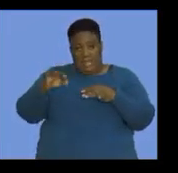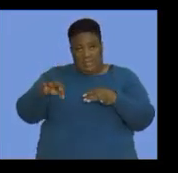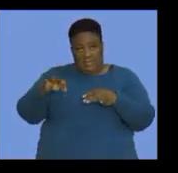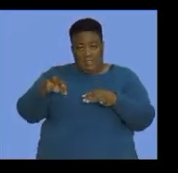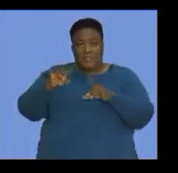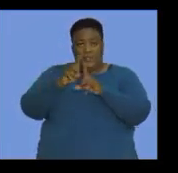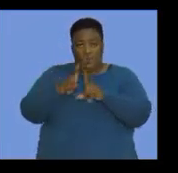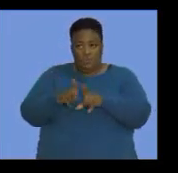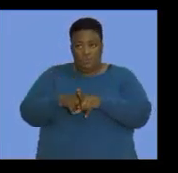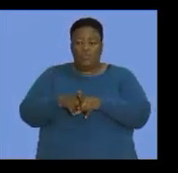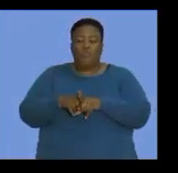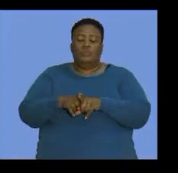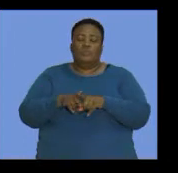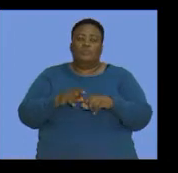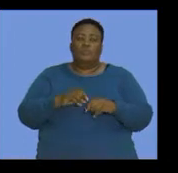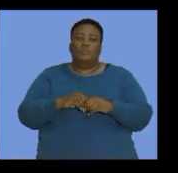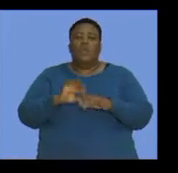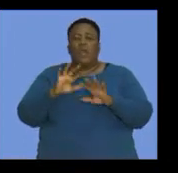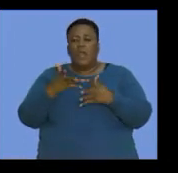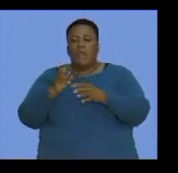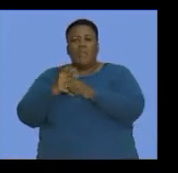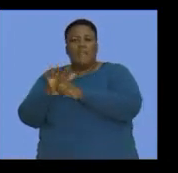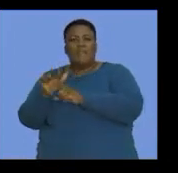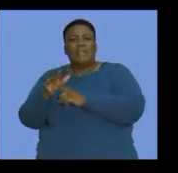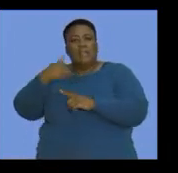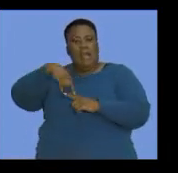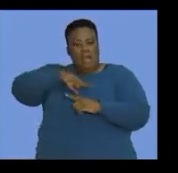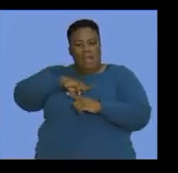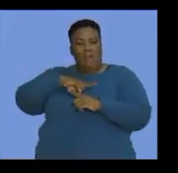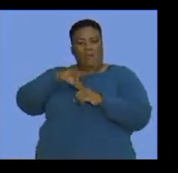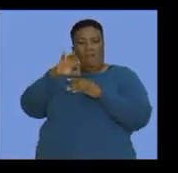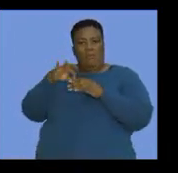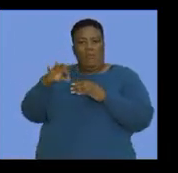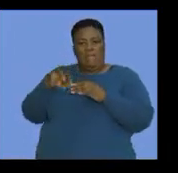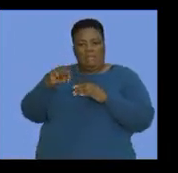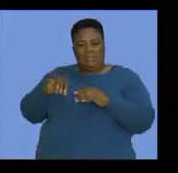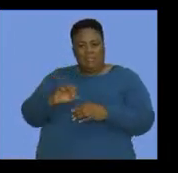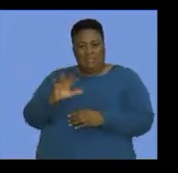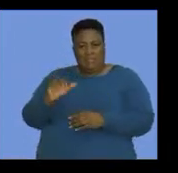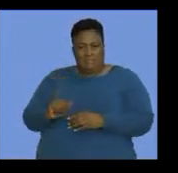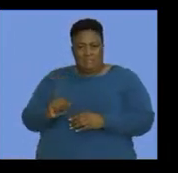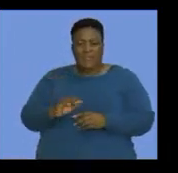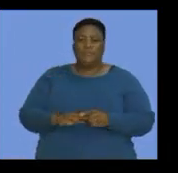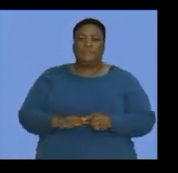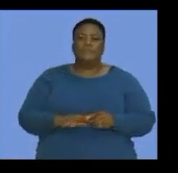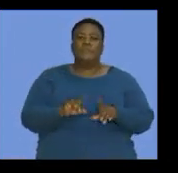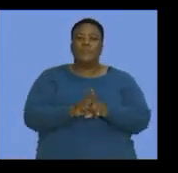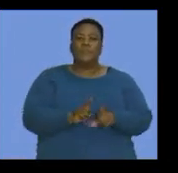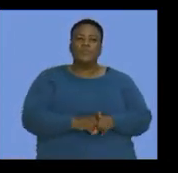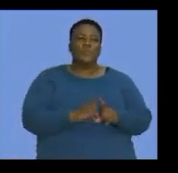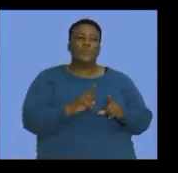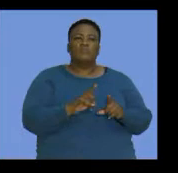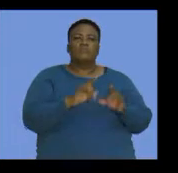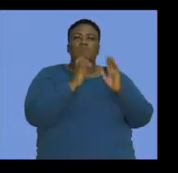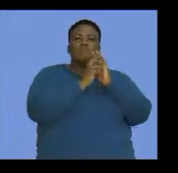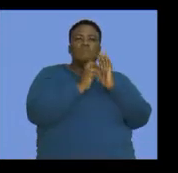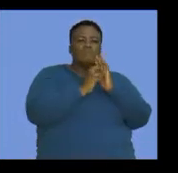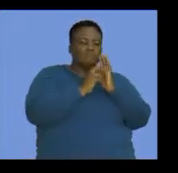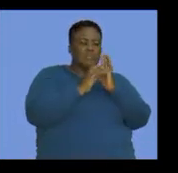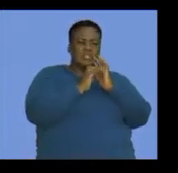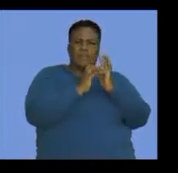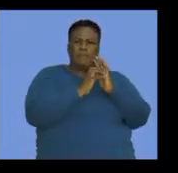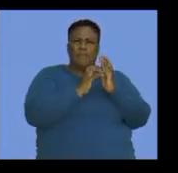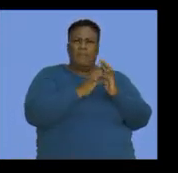the indigenous plants in a biome. We also need to spend some time looking at poaching and the impact that poaching has